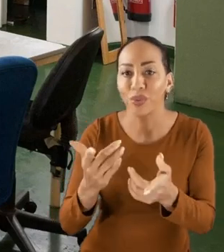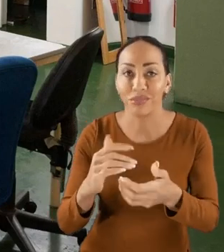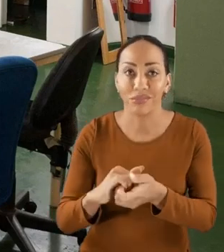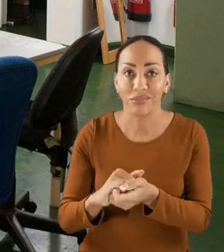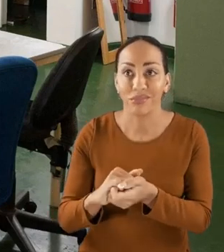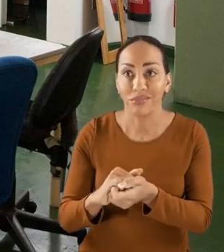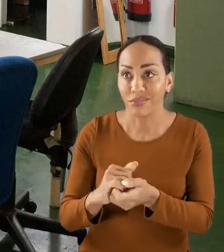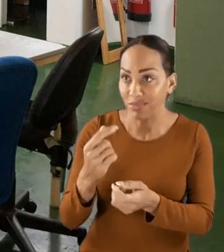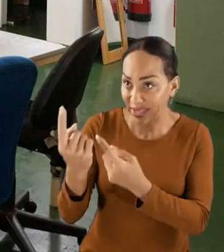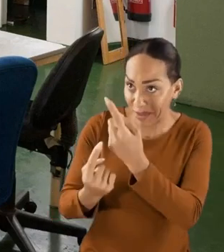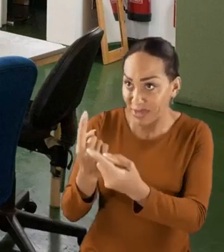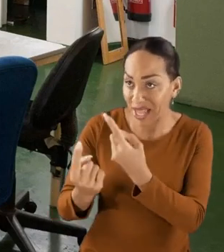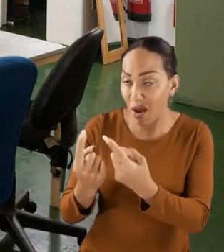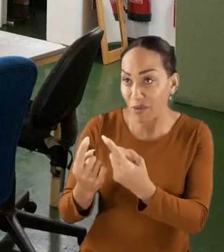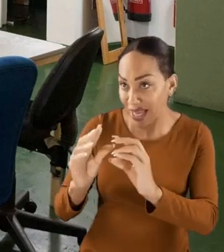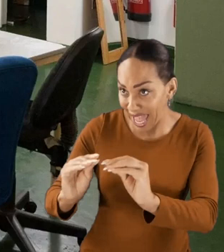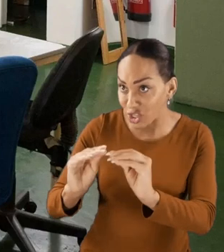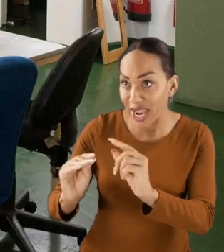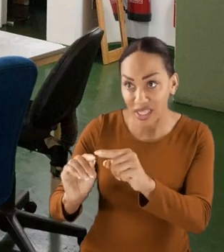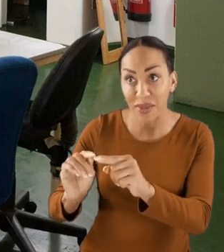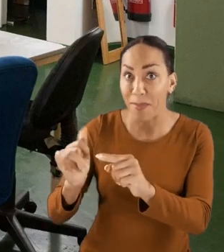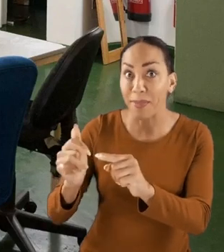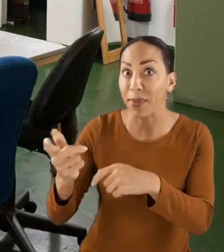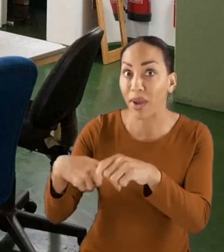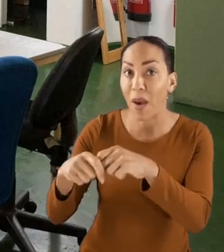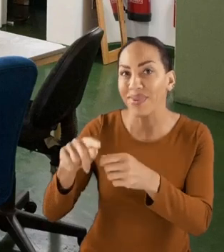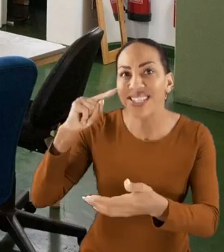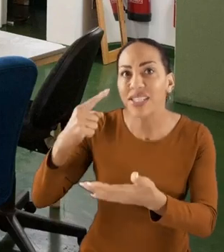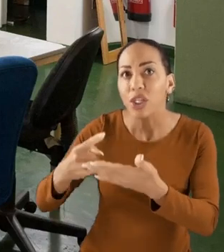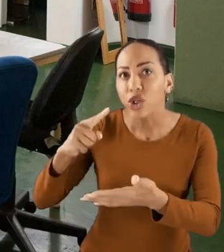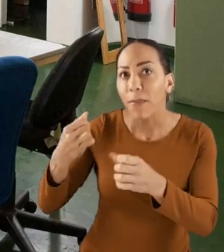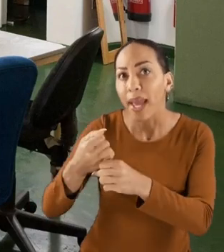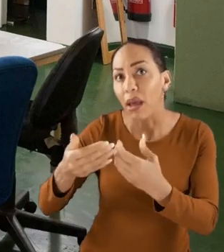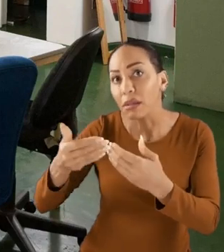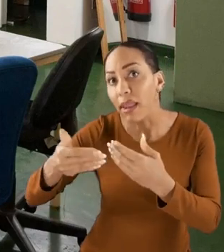up being decision makers, because it's a very,